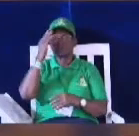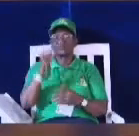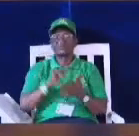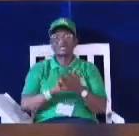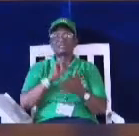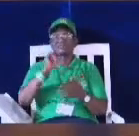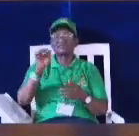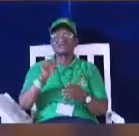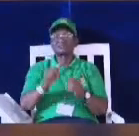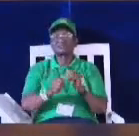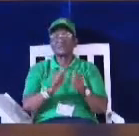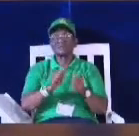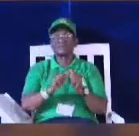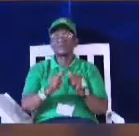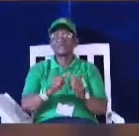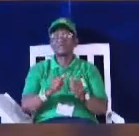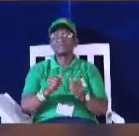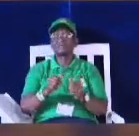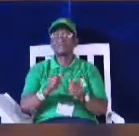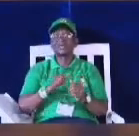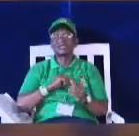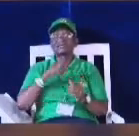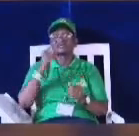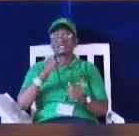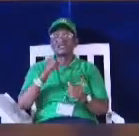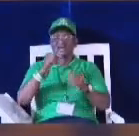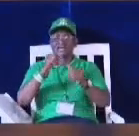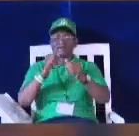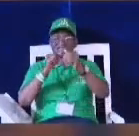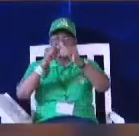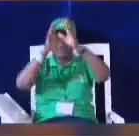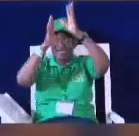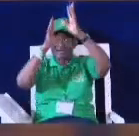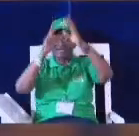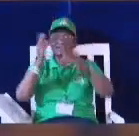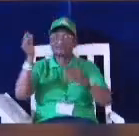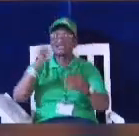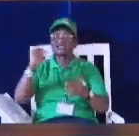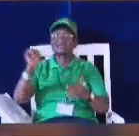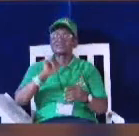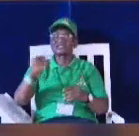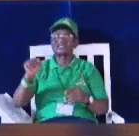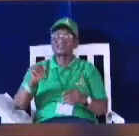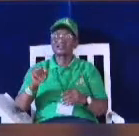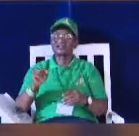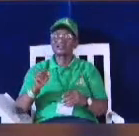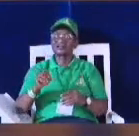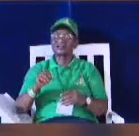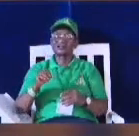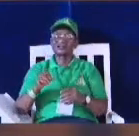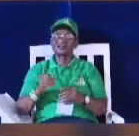Daddy, there's a growth in your ear.